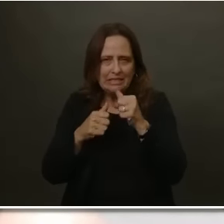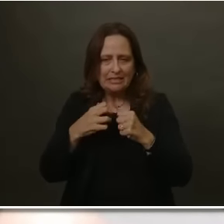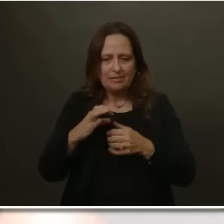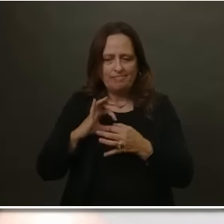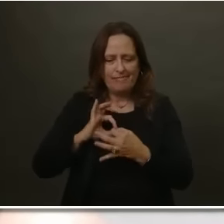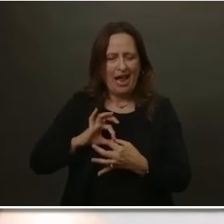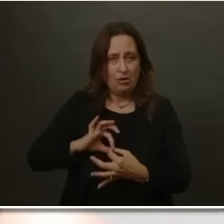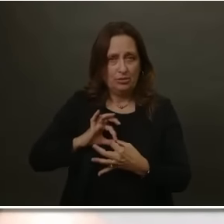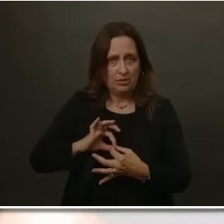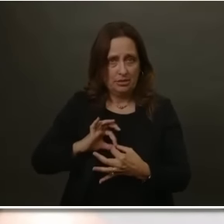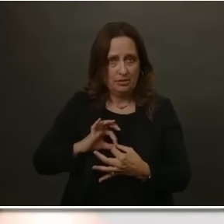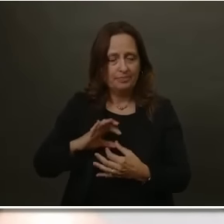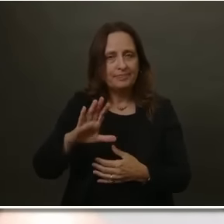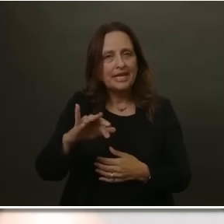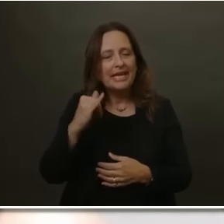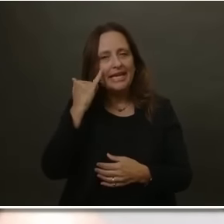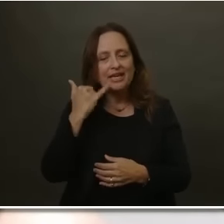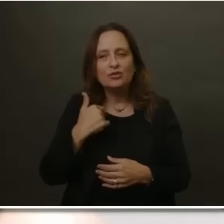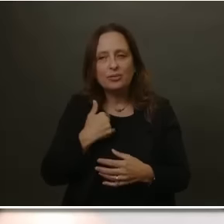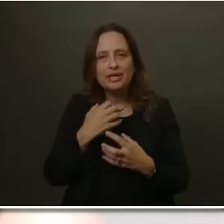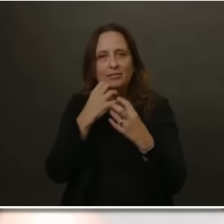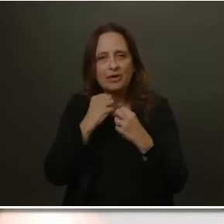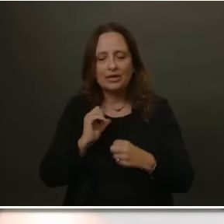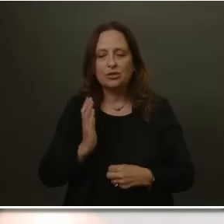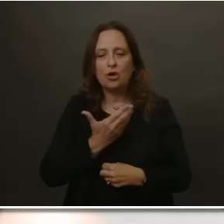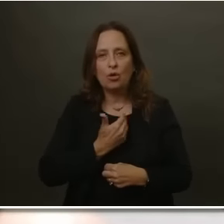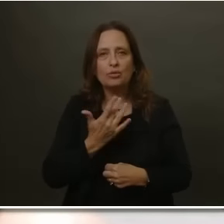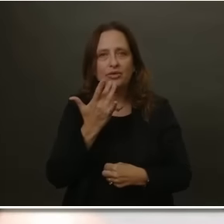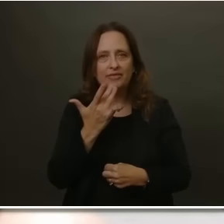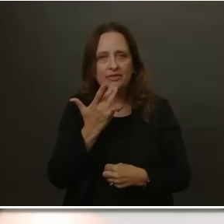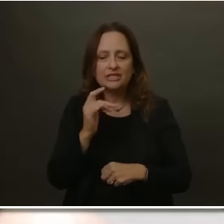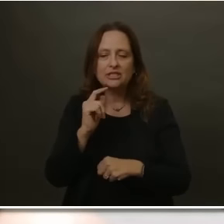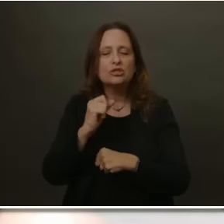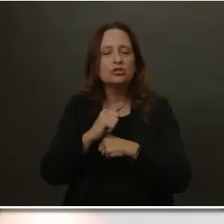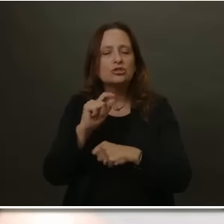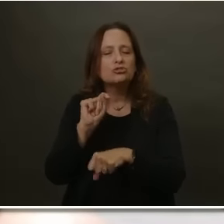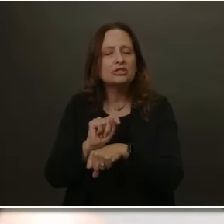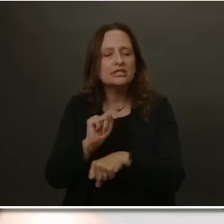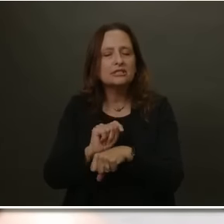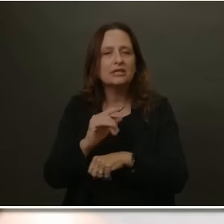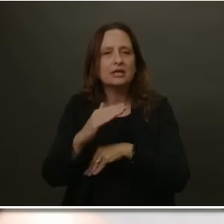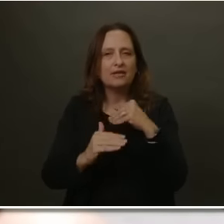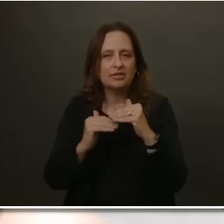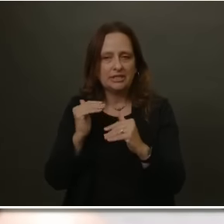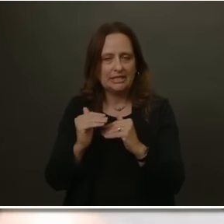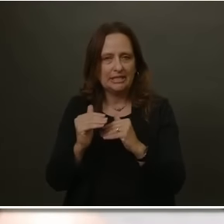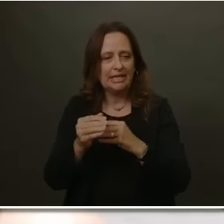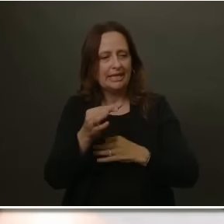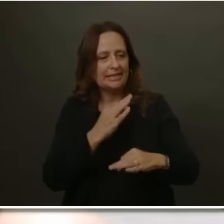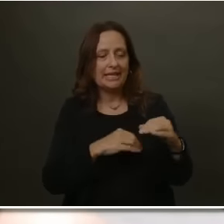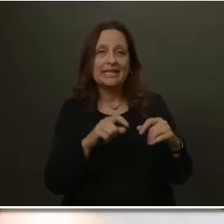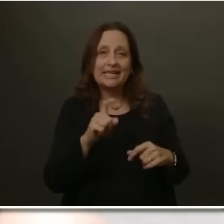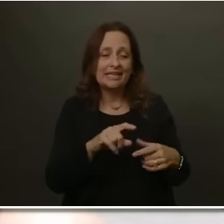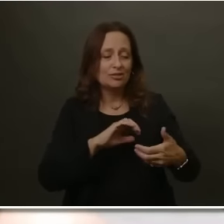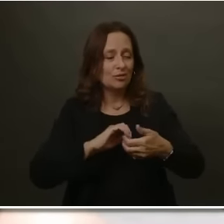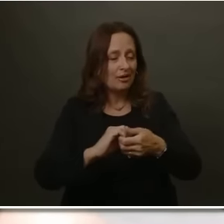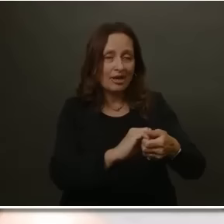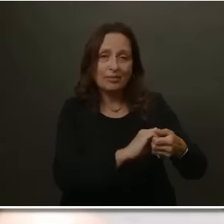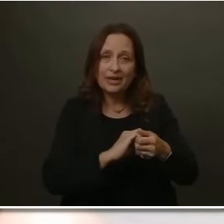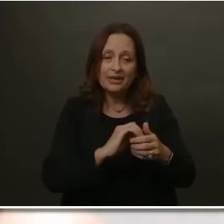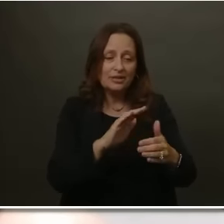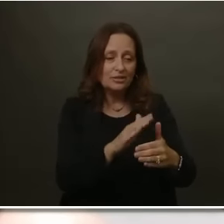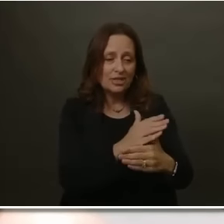bound if we prize our own preferences, traditions, and comforts above the need to collaborate, to share,